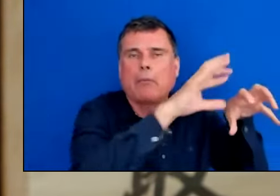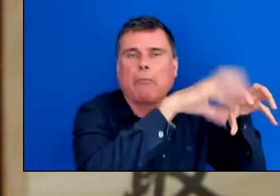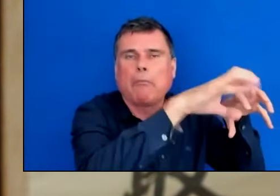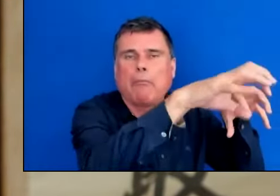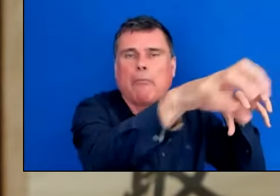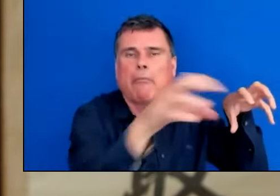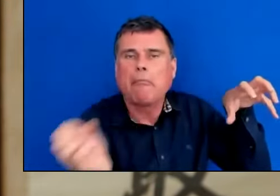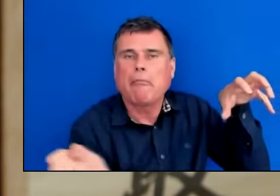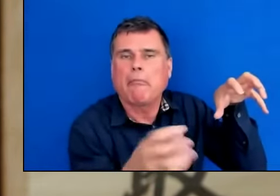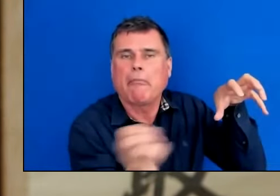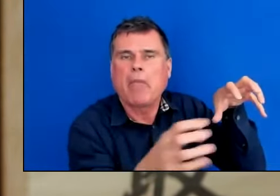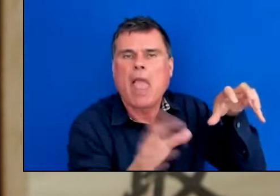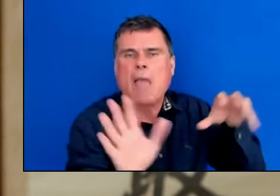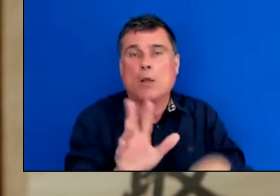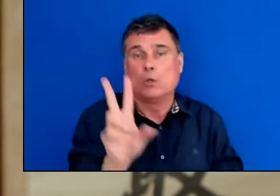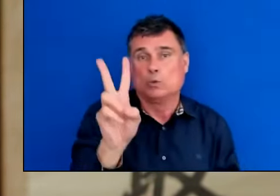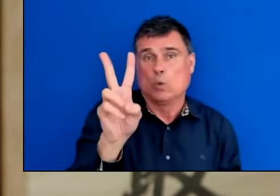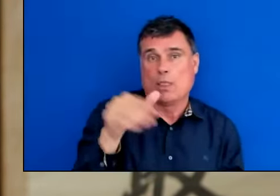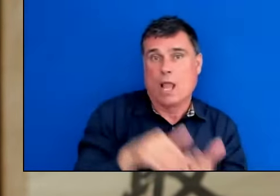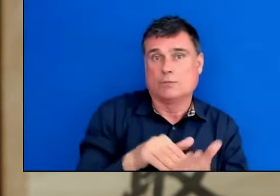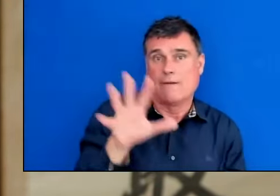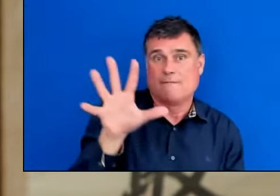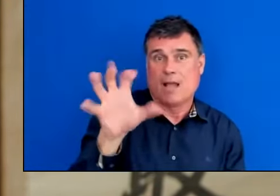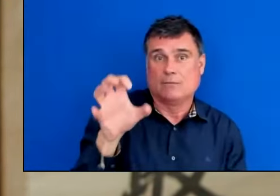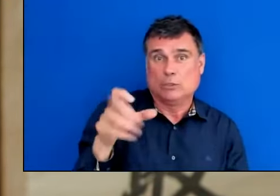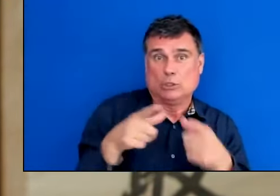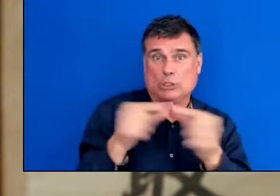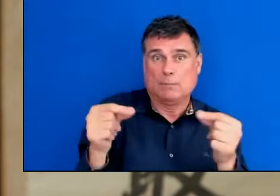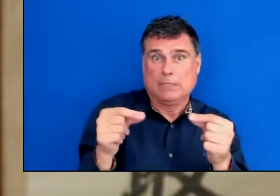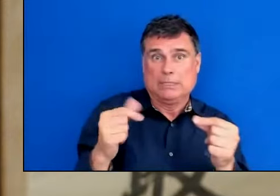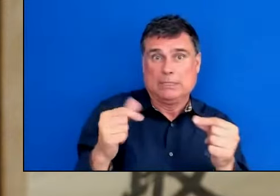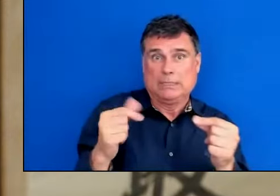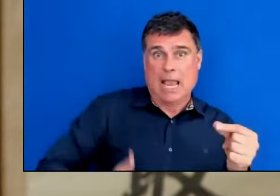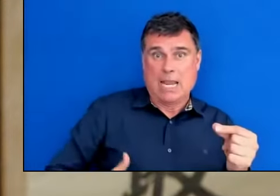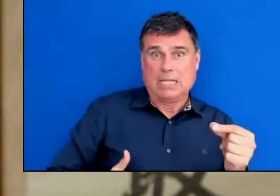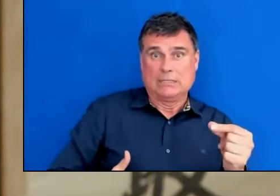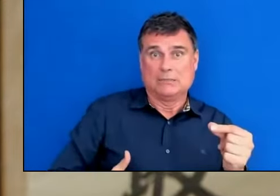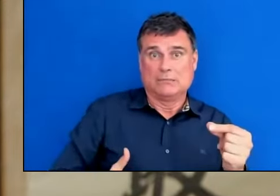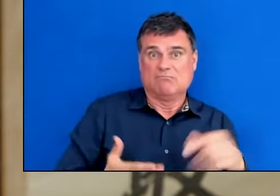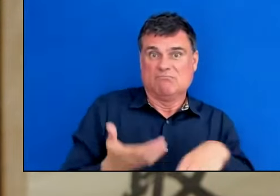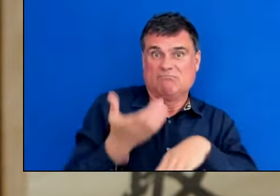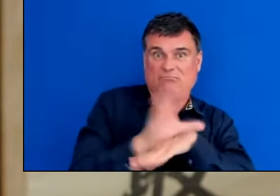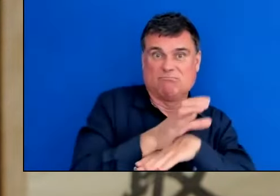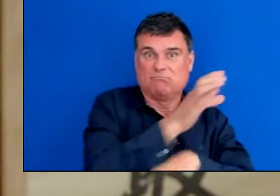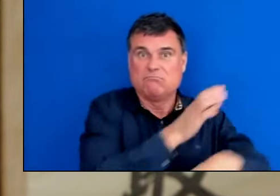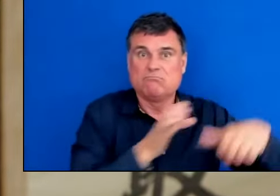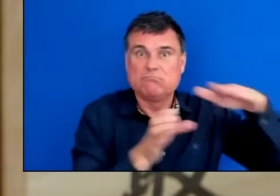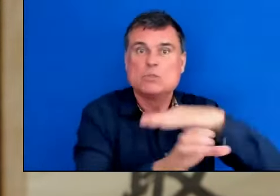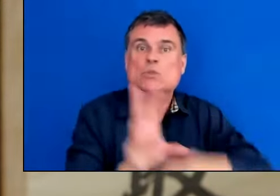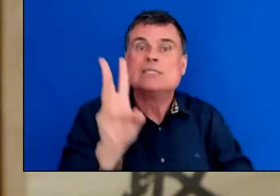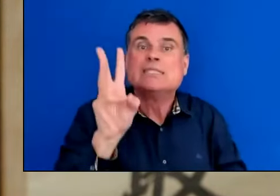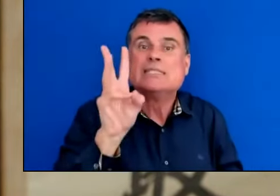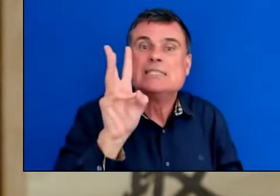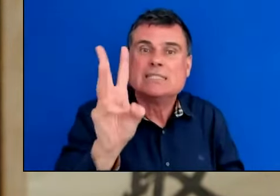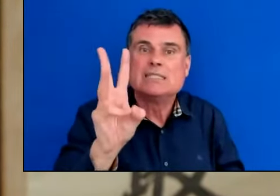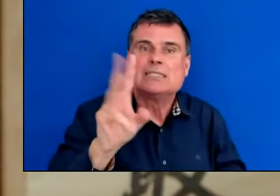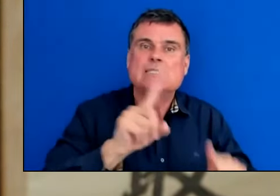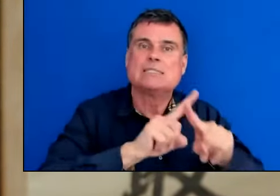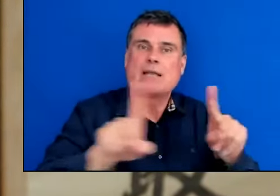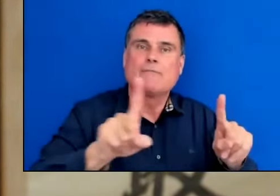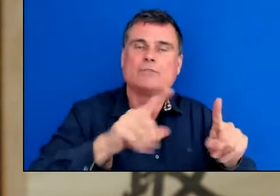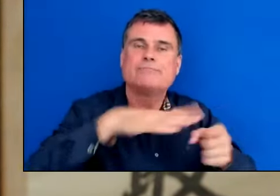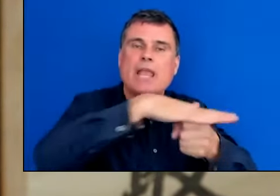about 2,500 Japanese Canadians went to six different self-supporting